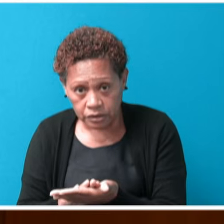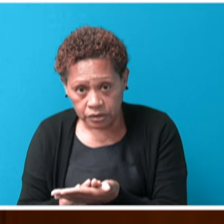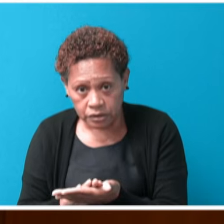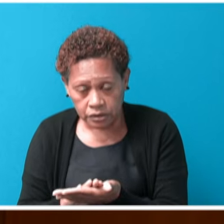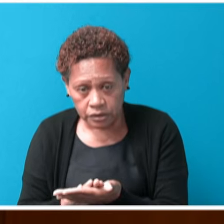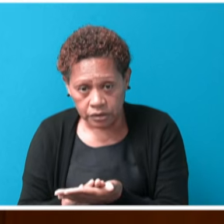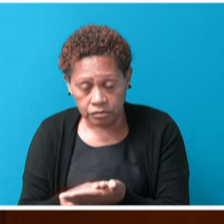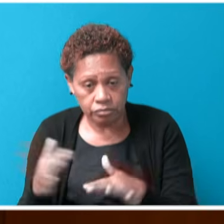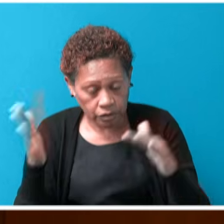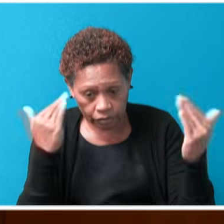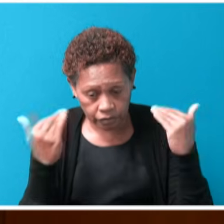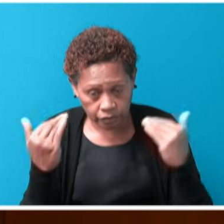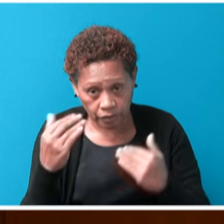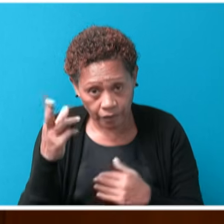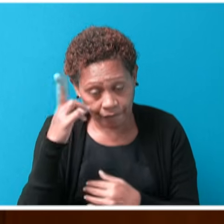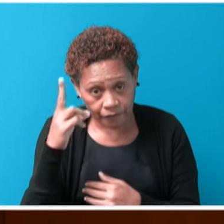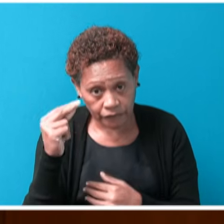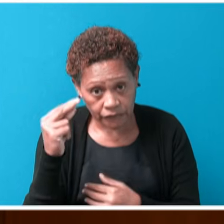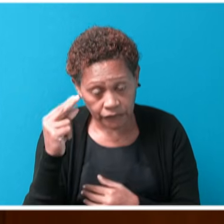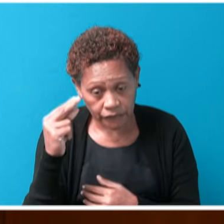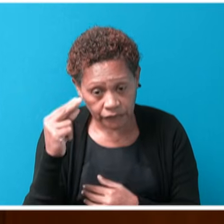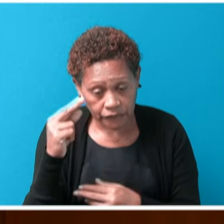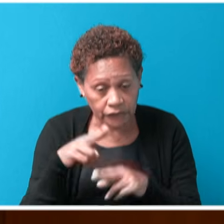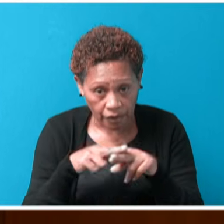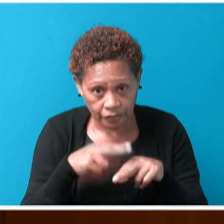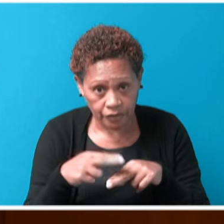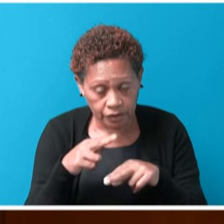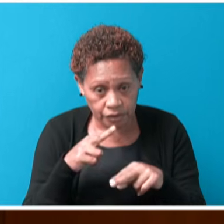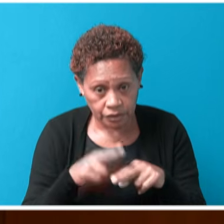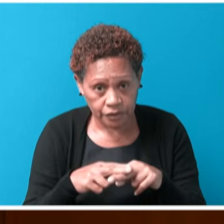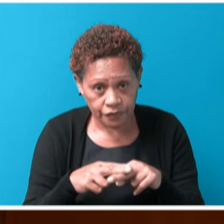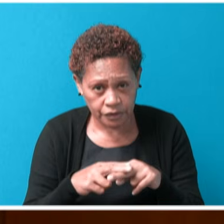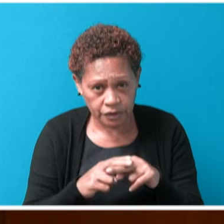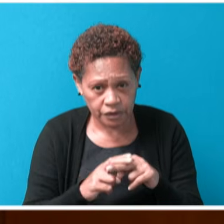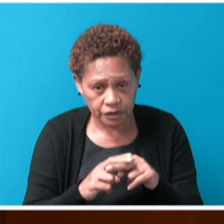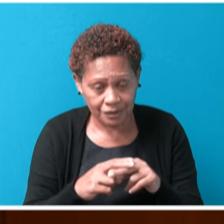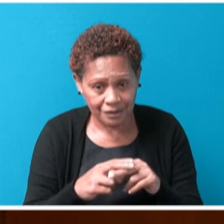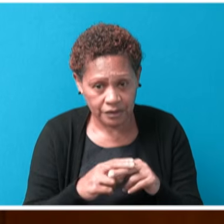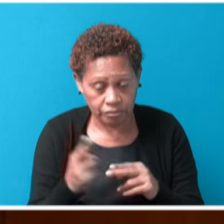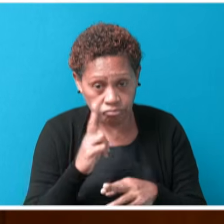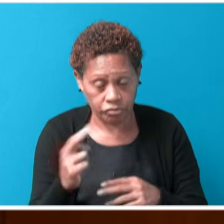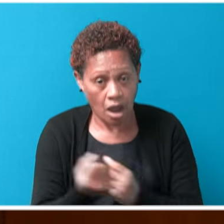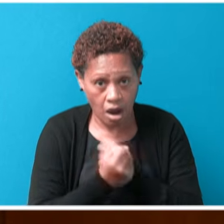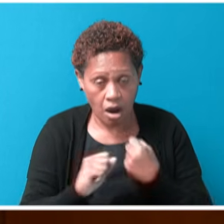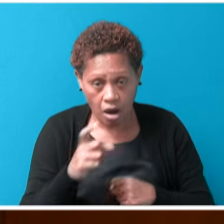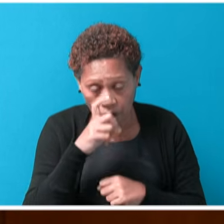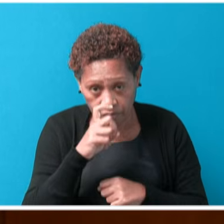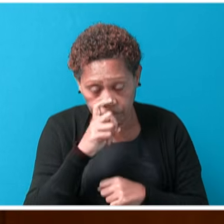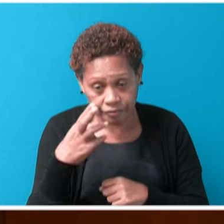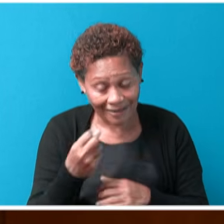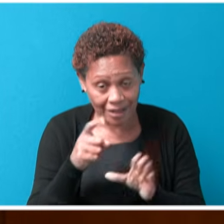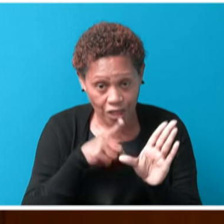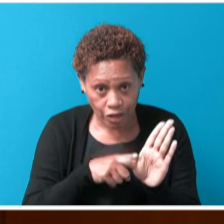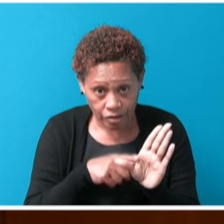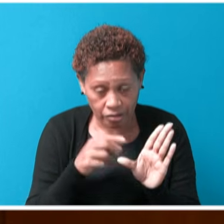Mr. Speaker, sir, Fiji's greatest asset are our people. With a youthful labor force comprising